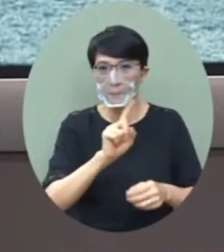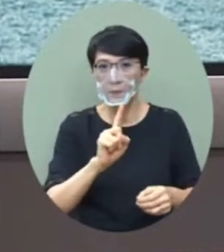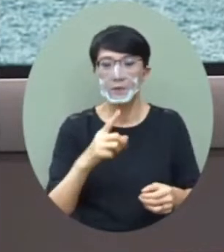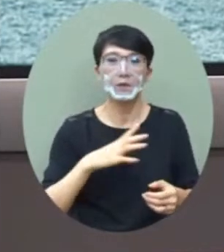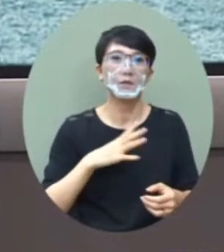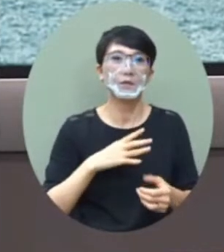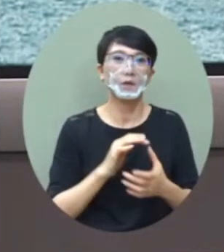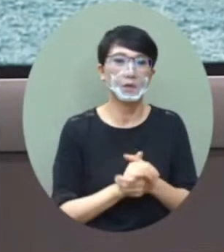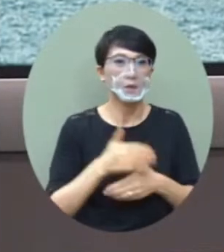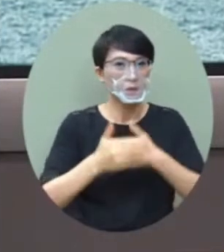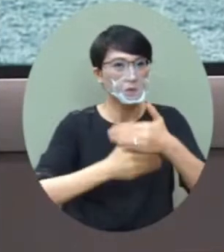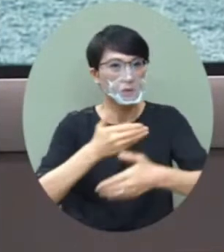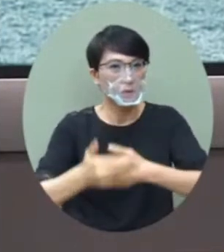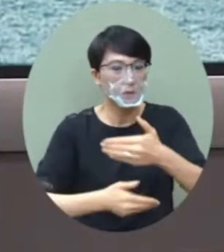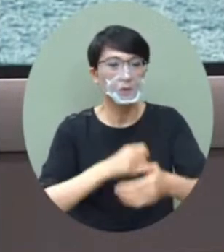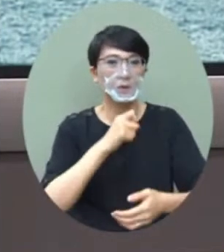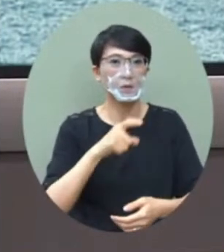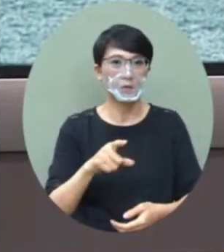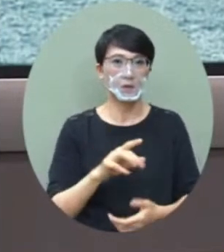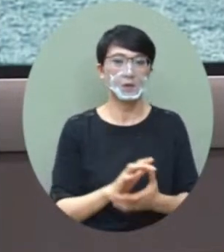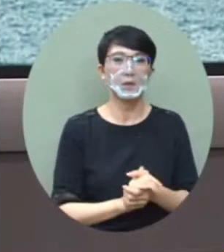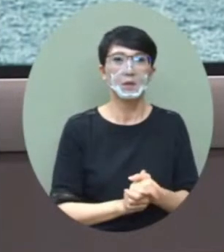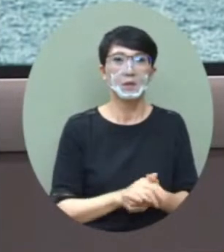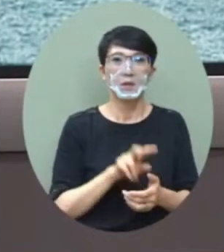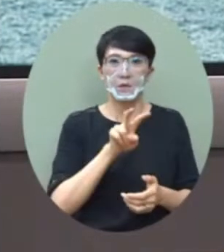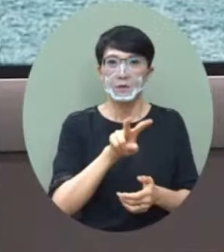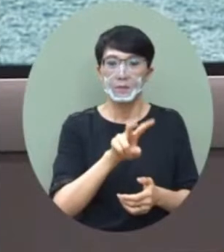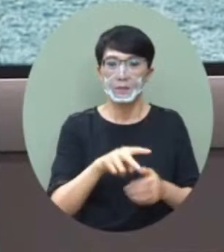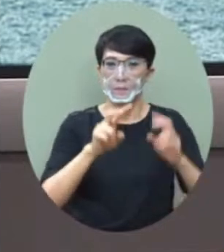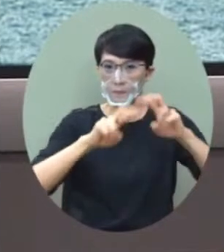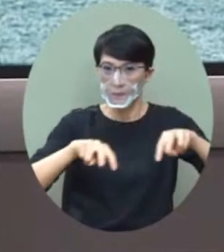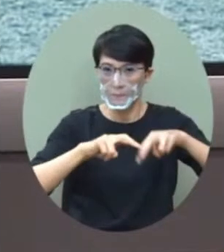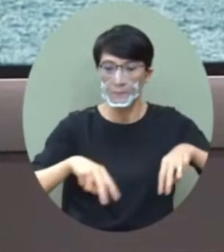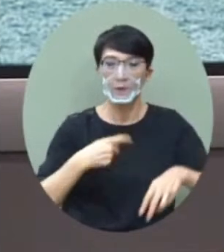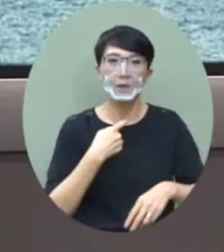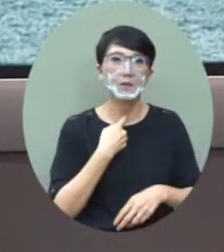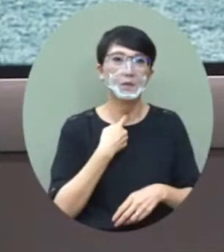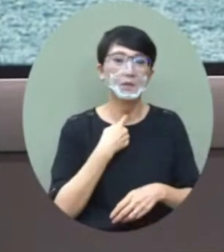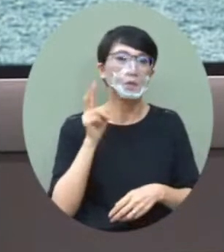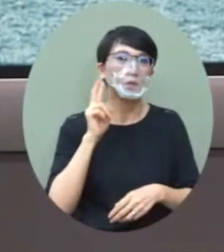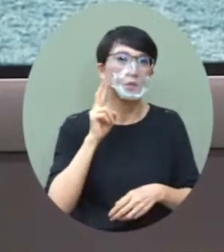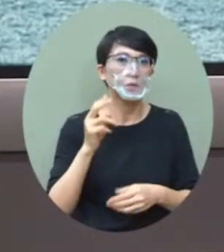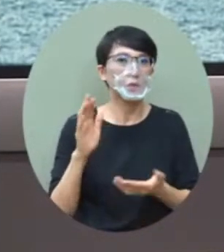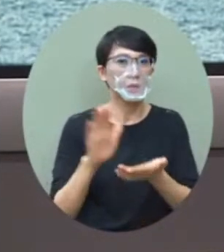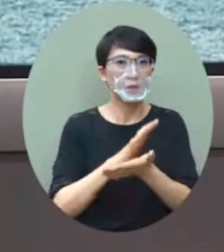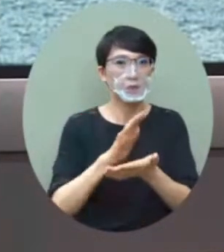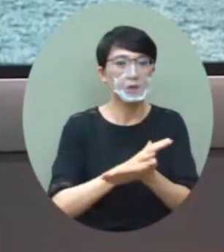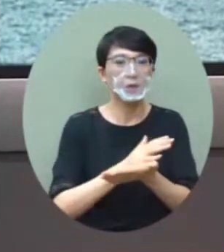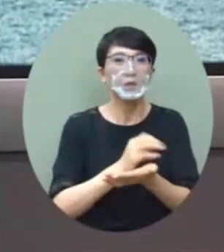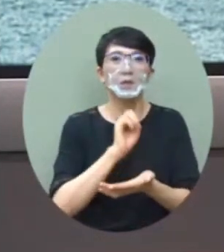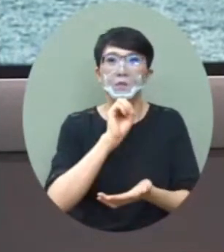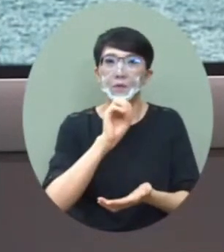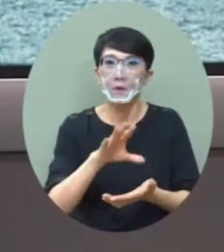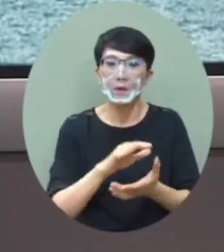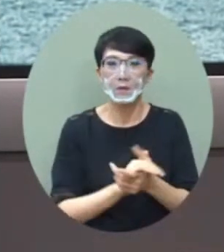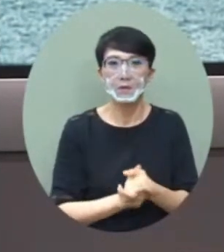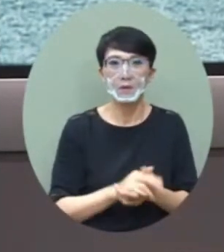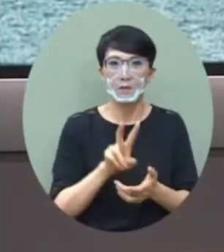for example, to carry out another PCR test or deep throat saliva